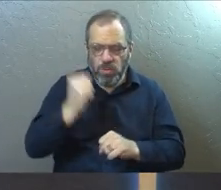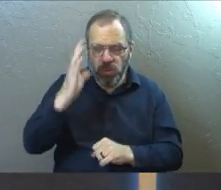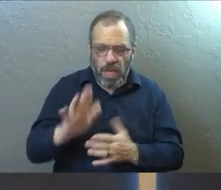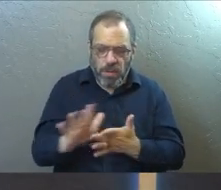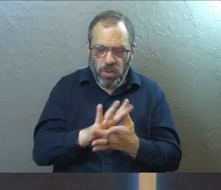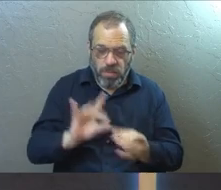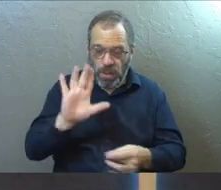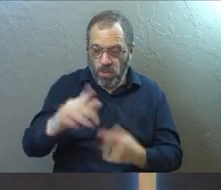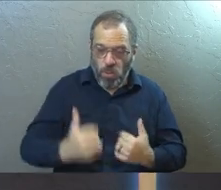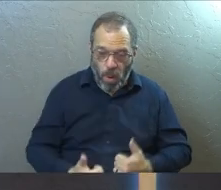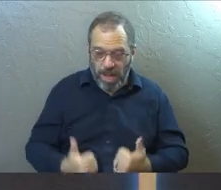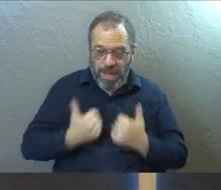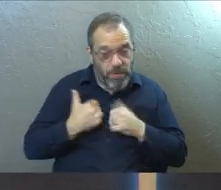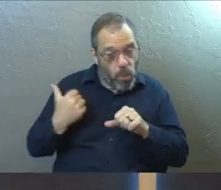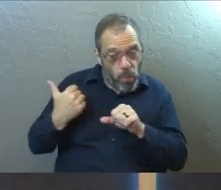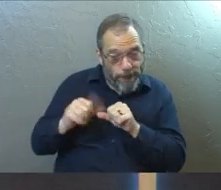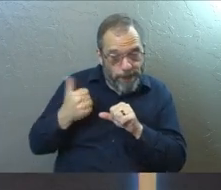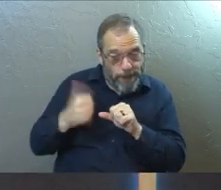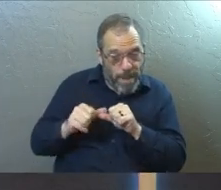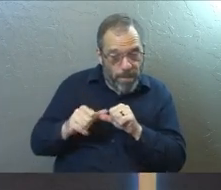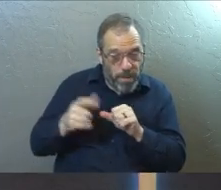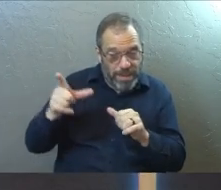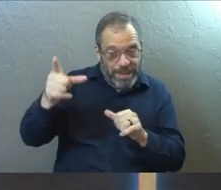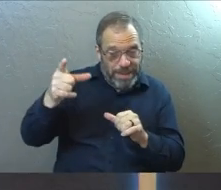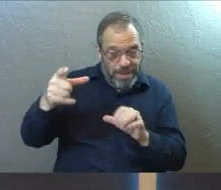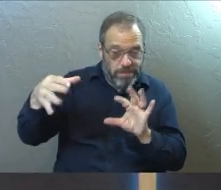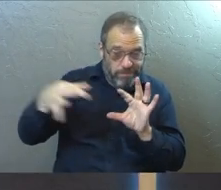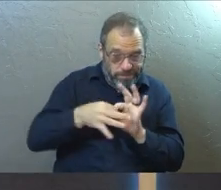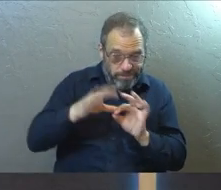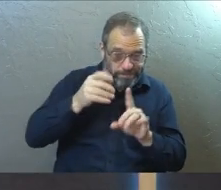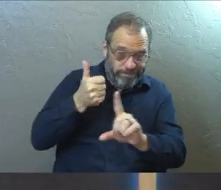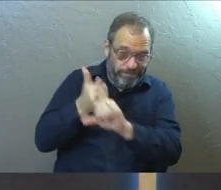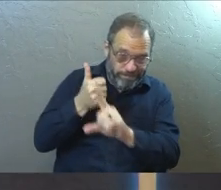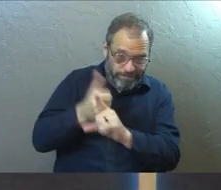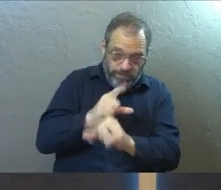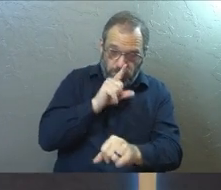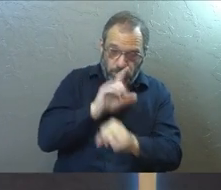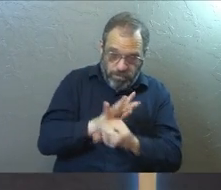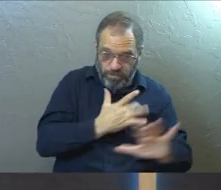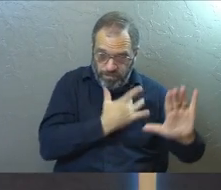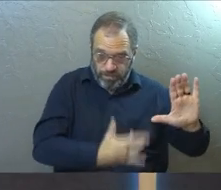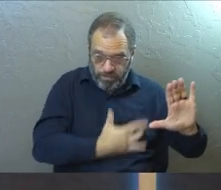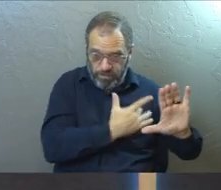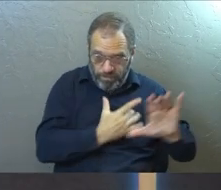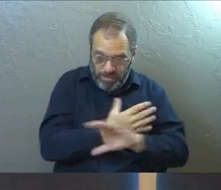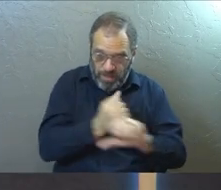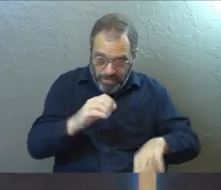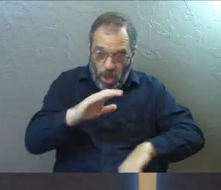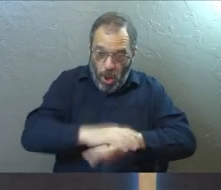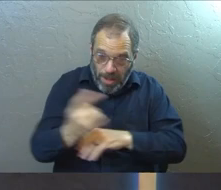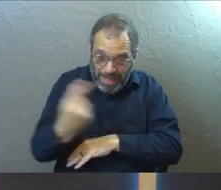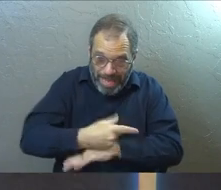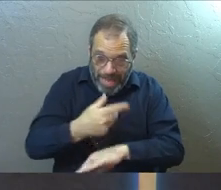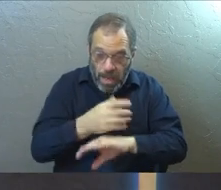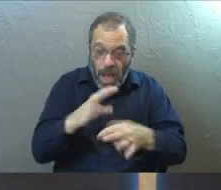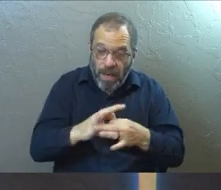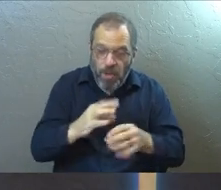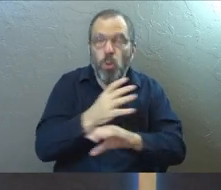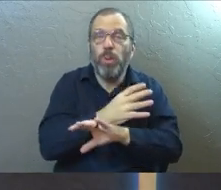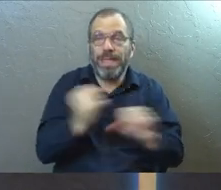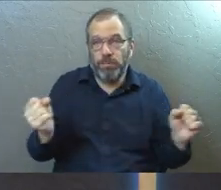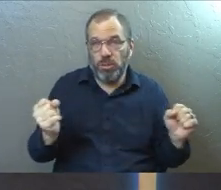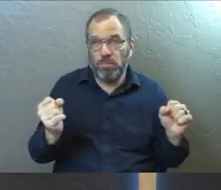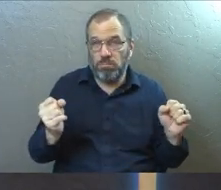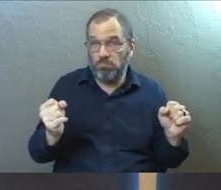by the way you live. Remember, he has identified you as his own, guaranteeing that you will be saved on the day of